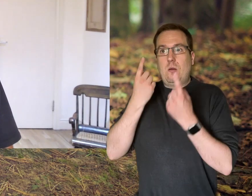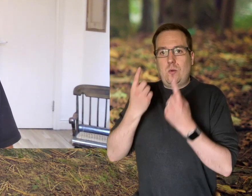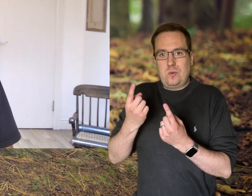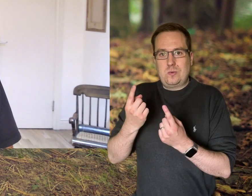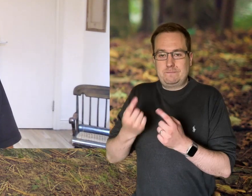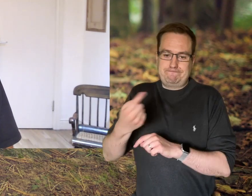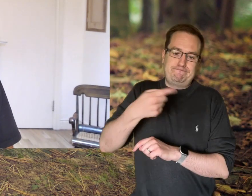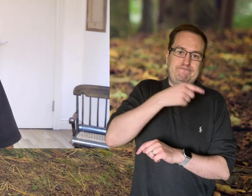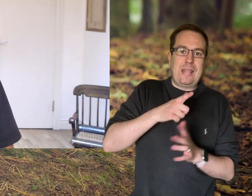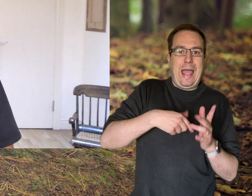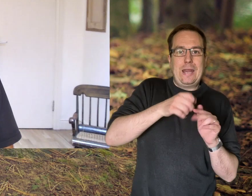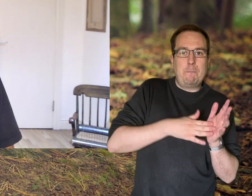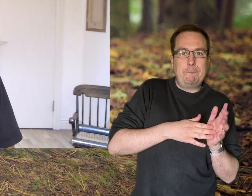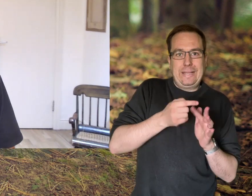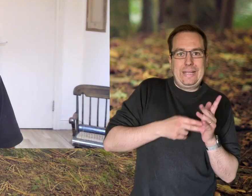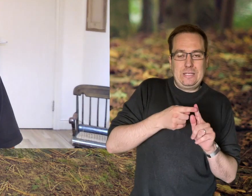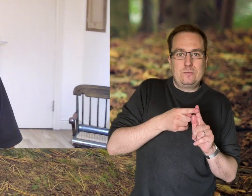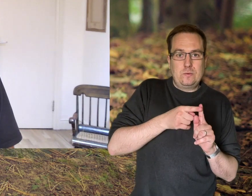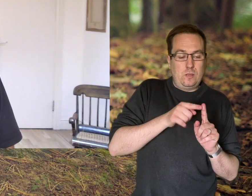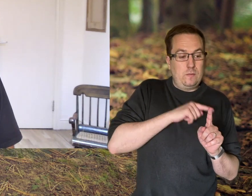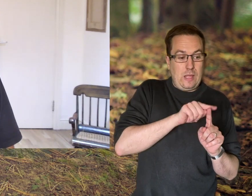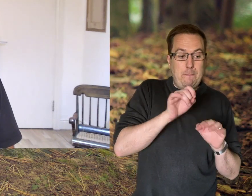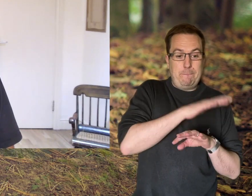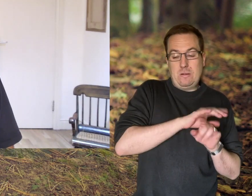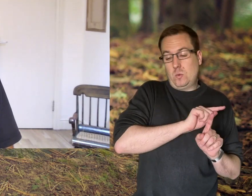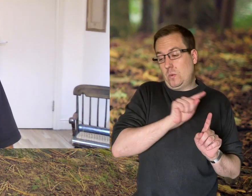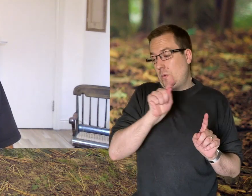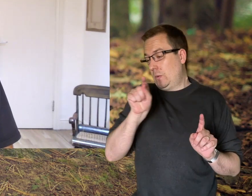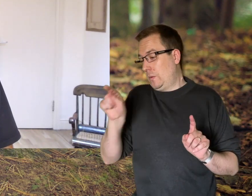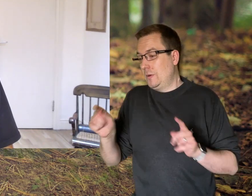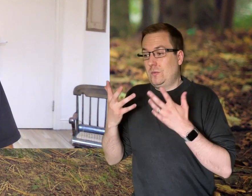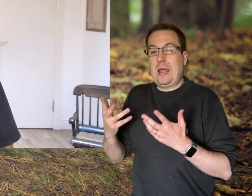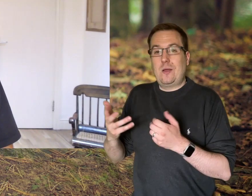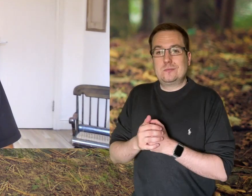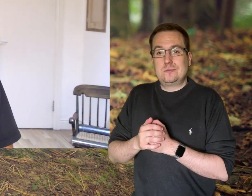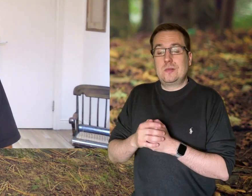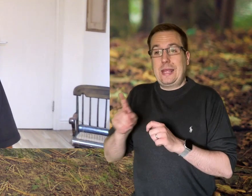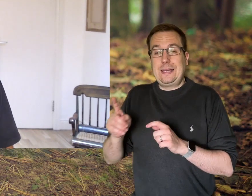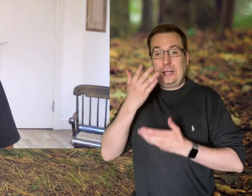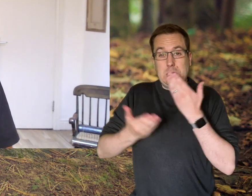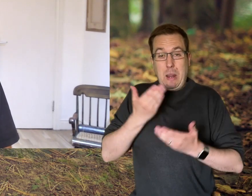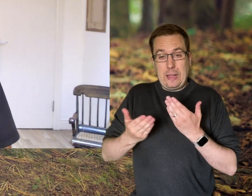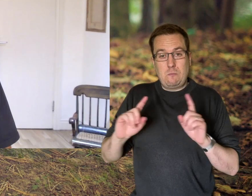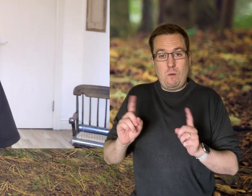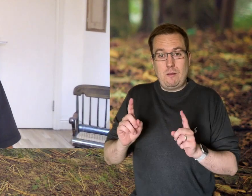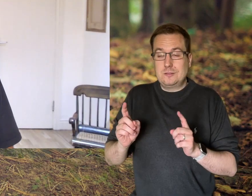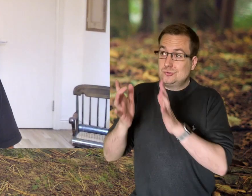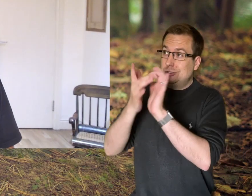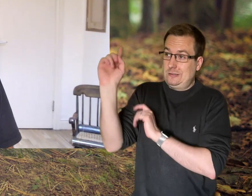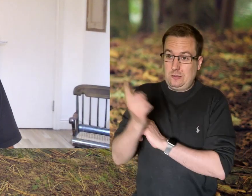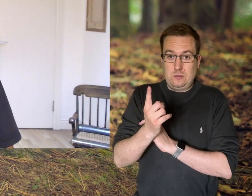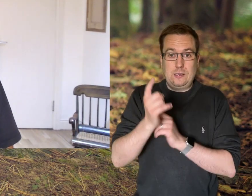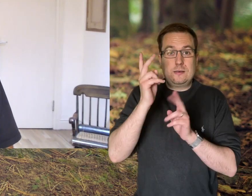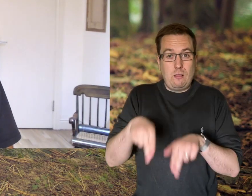Eve pointed all along to something that was coming, and Jesus' death and resurrection and the church gathered to him, it's